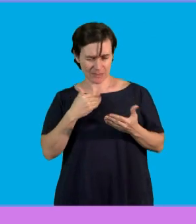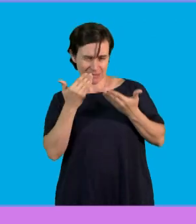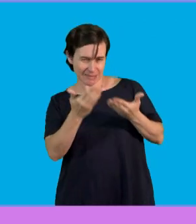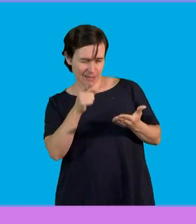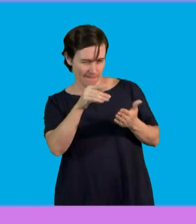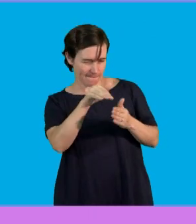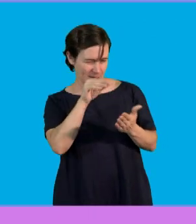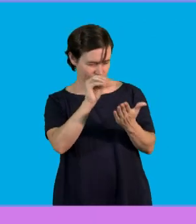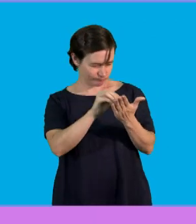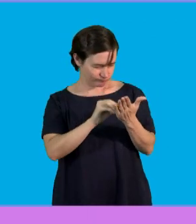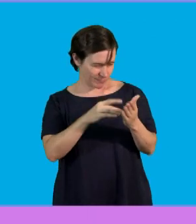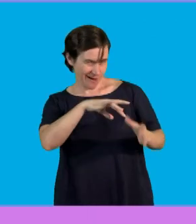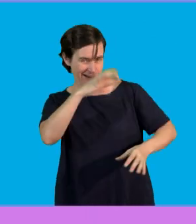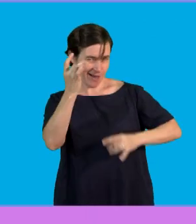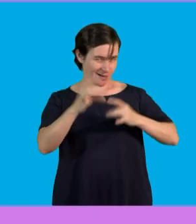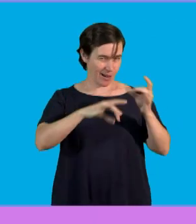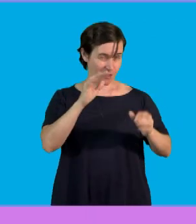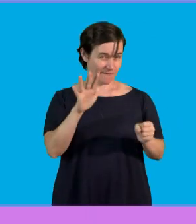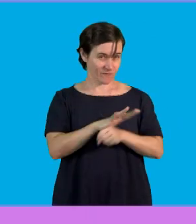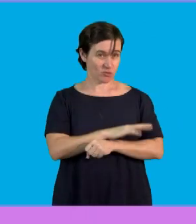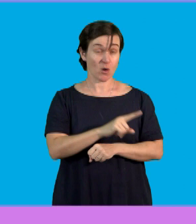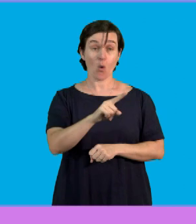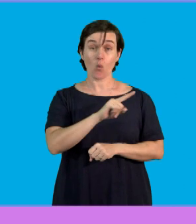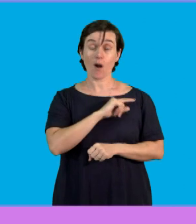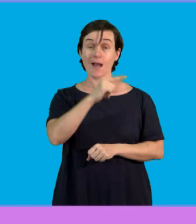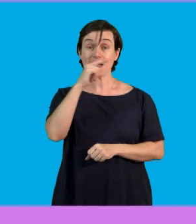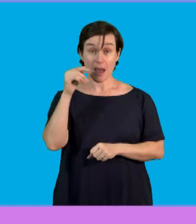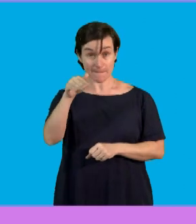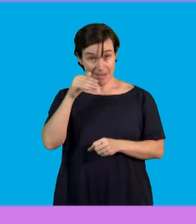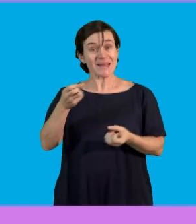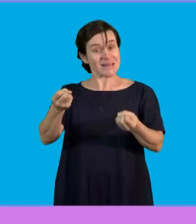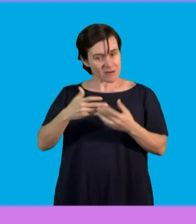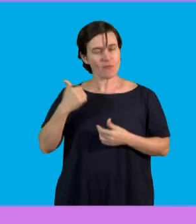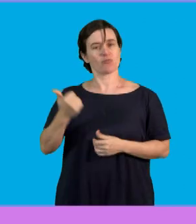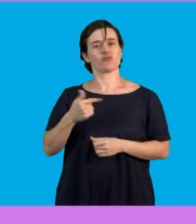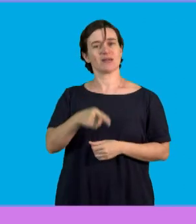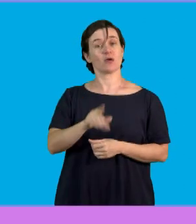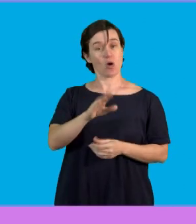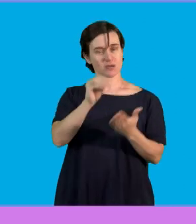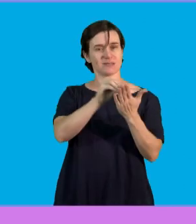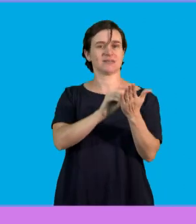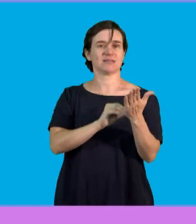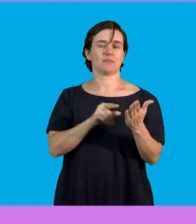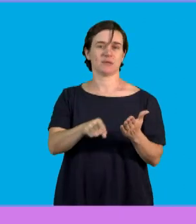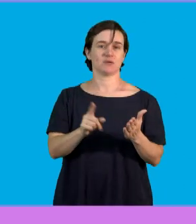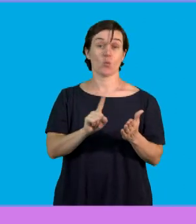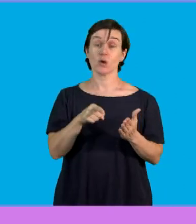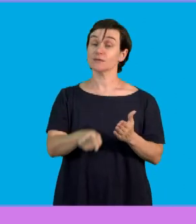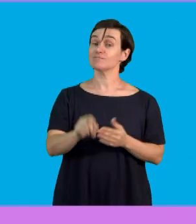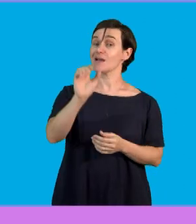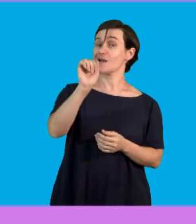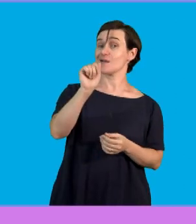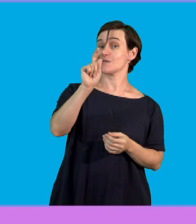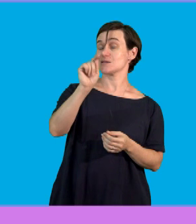study what is given before you? Because now the name of the bank, it was given on the statement. So